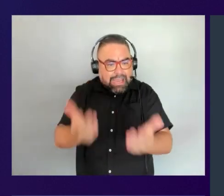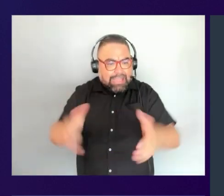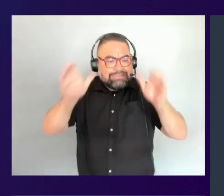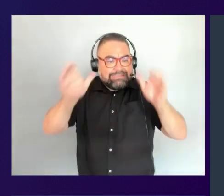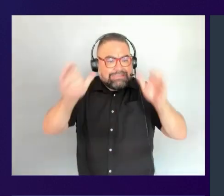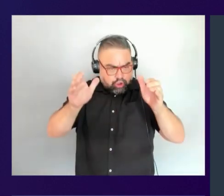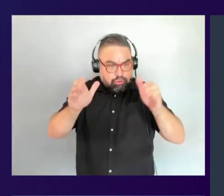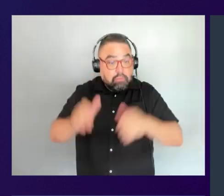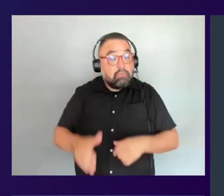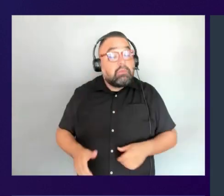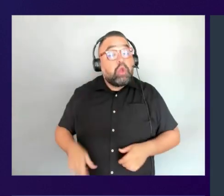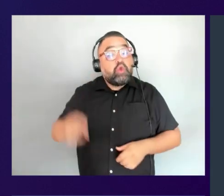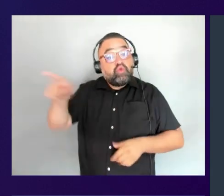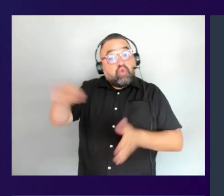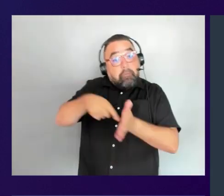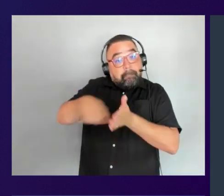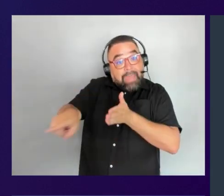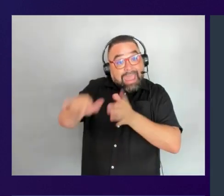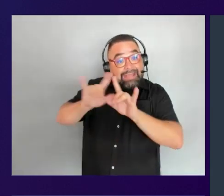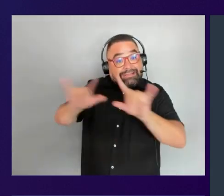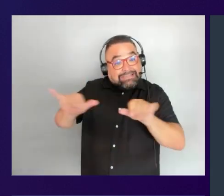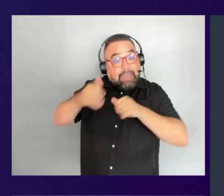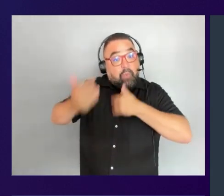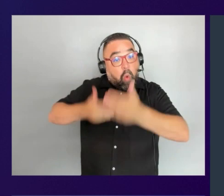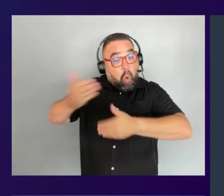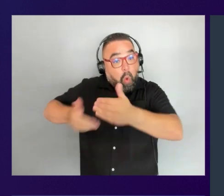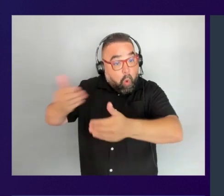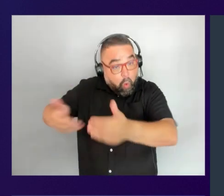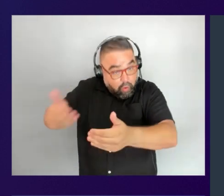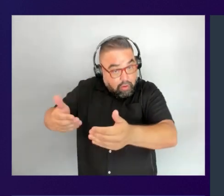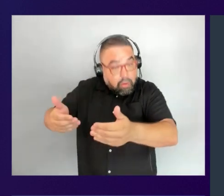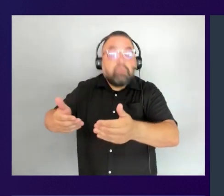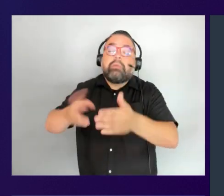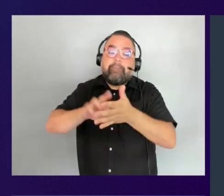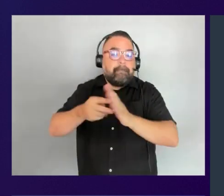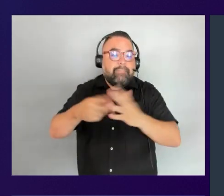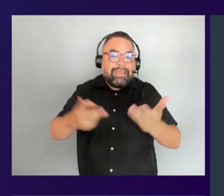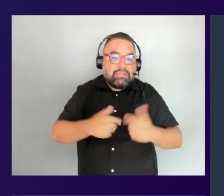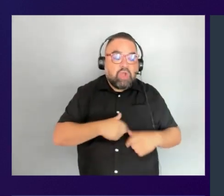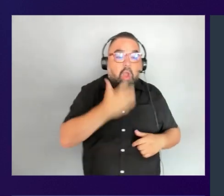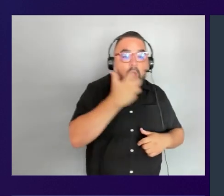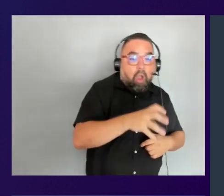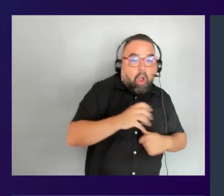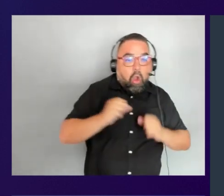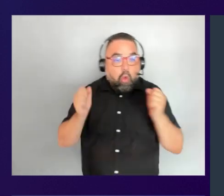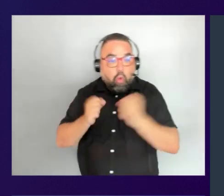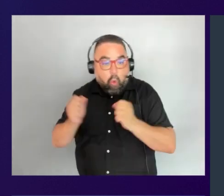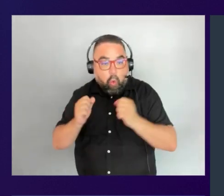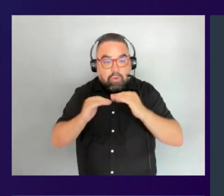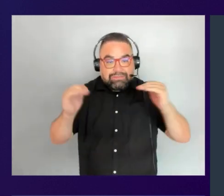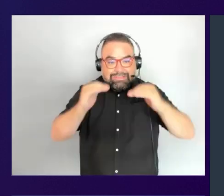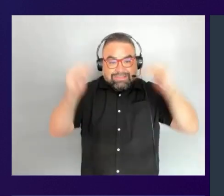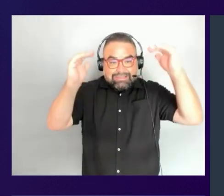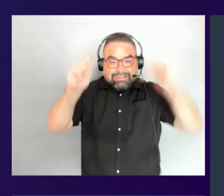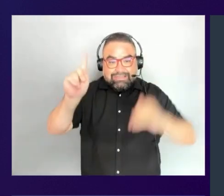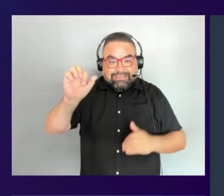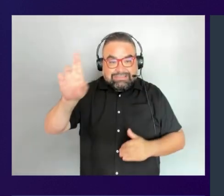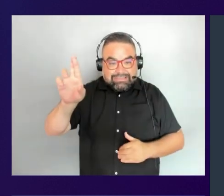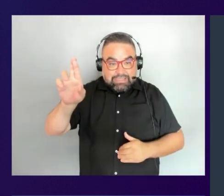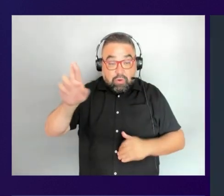pay-as-you-go storage with automatic cost optimizations across hot and cold tiers, it is cost optimized for you.